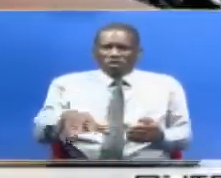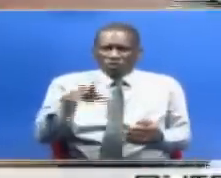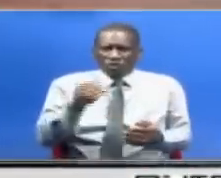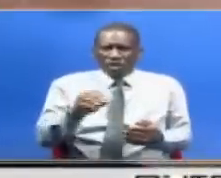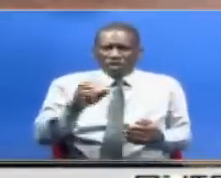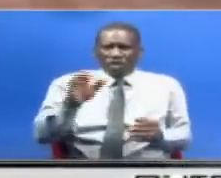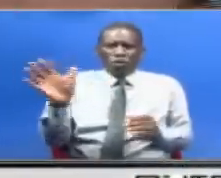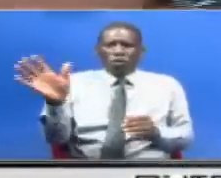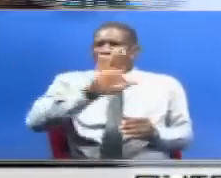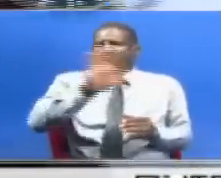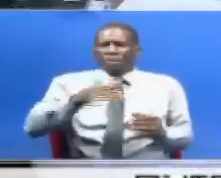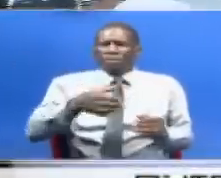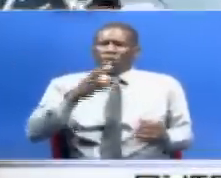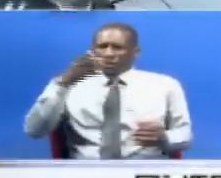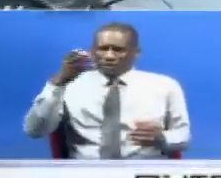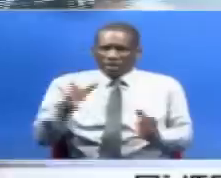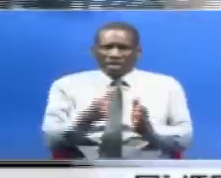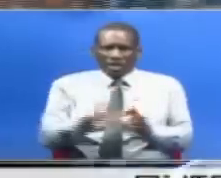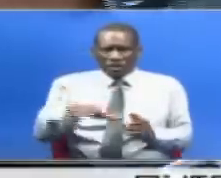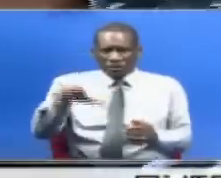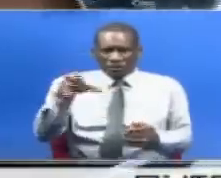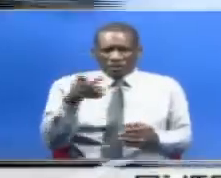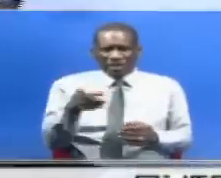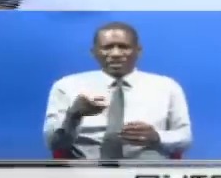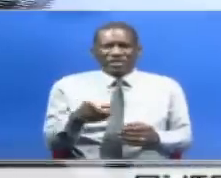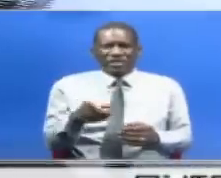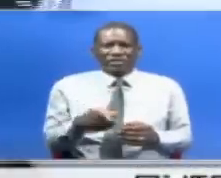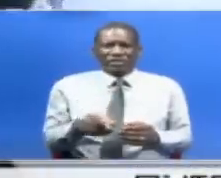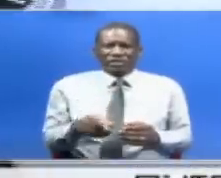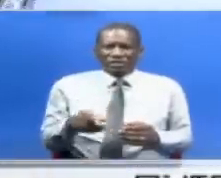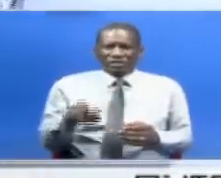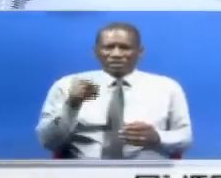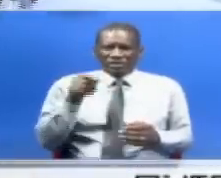wiper liquid here. You'll find